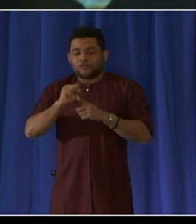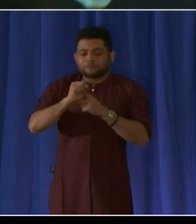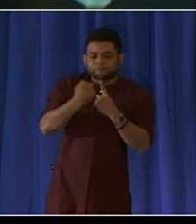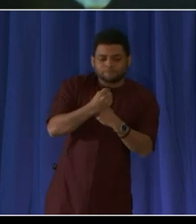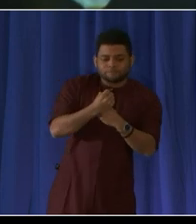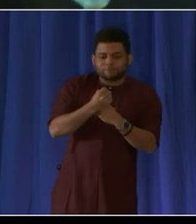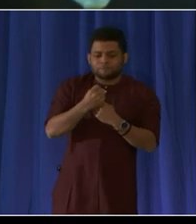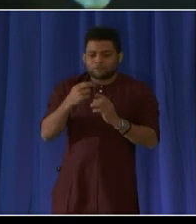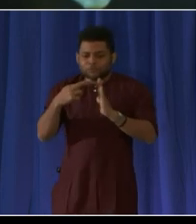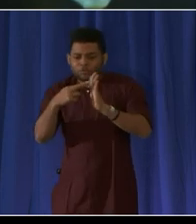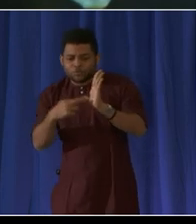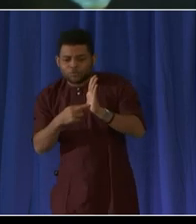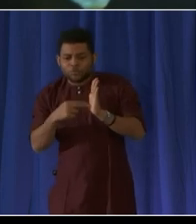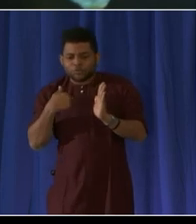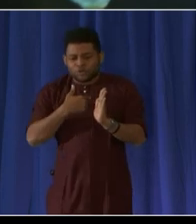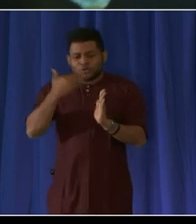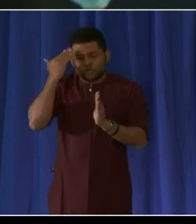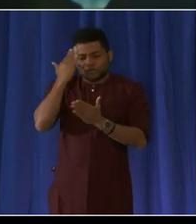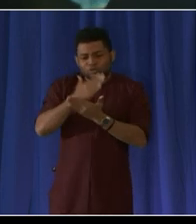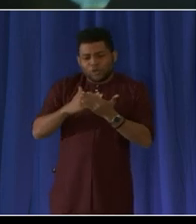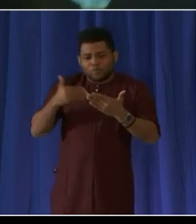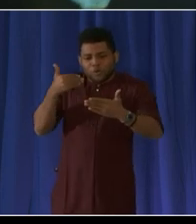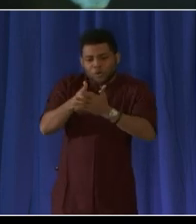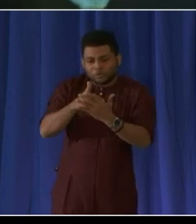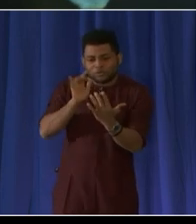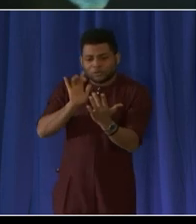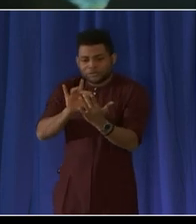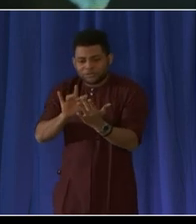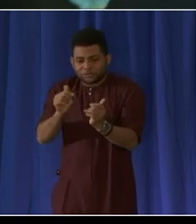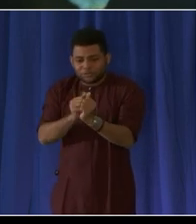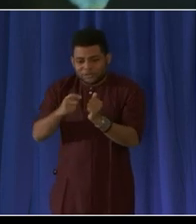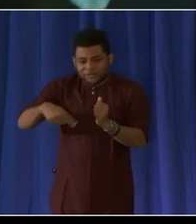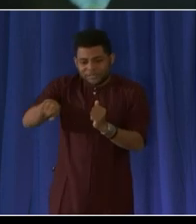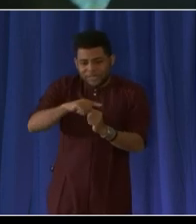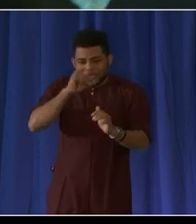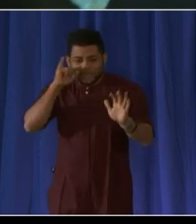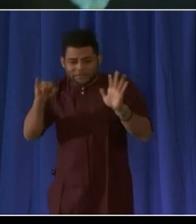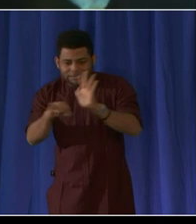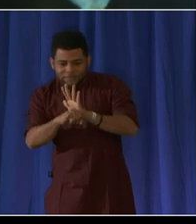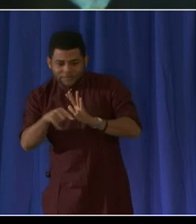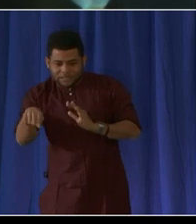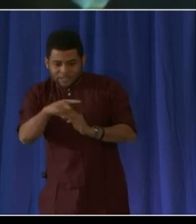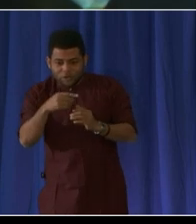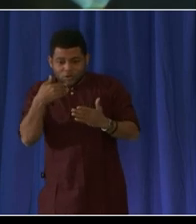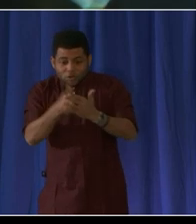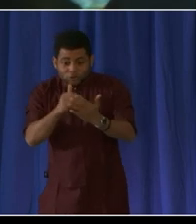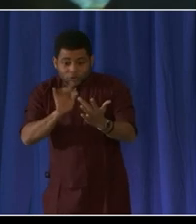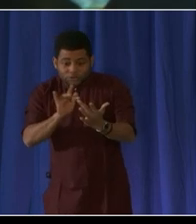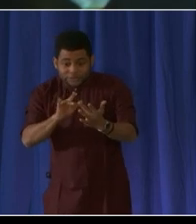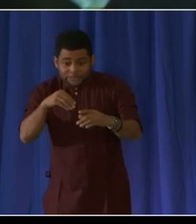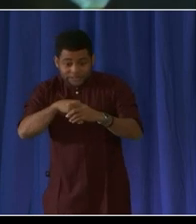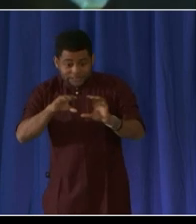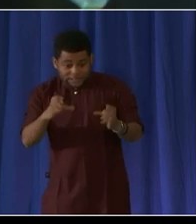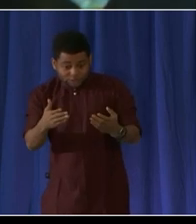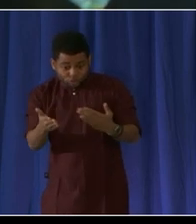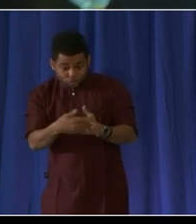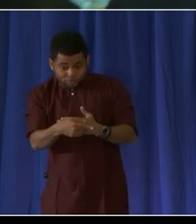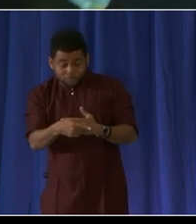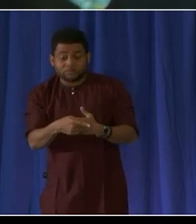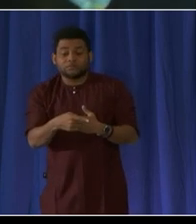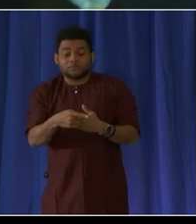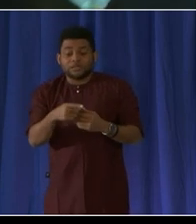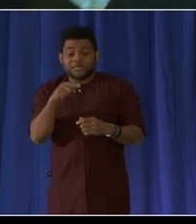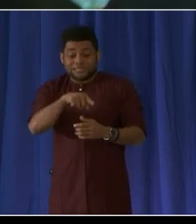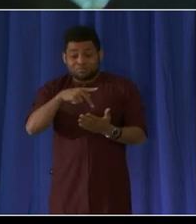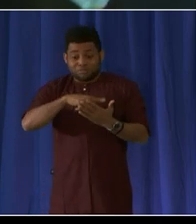the contact has happened at school, where they are identified as a close contact. And what we do